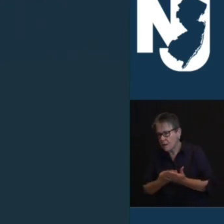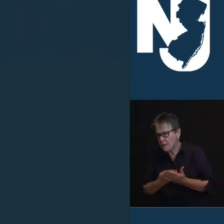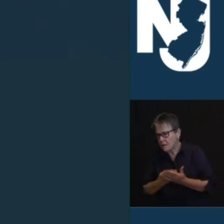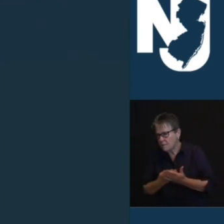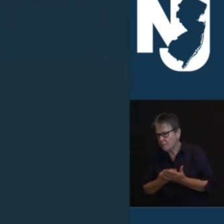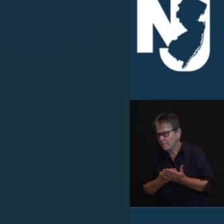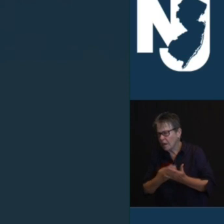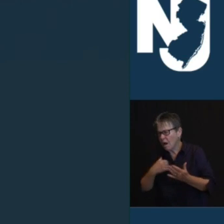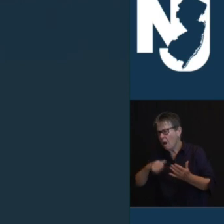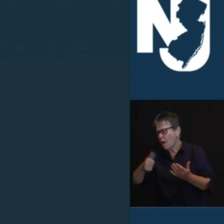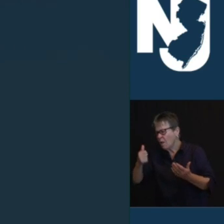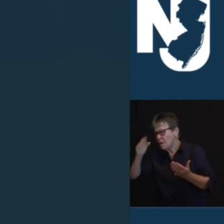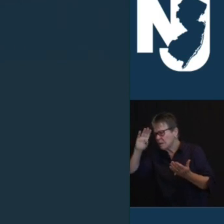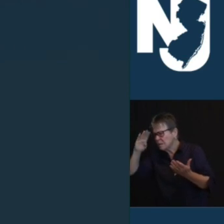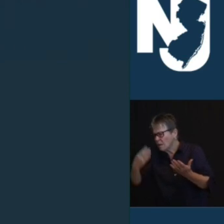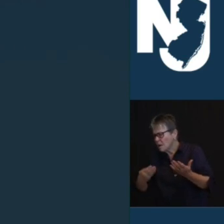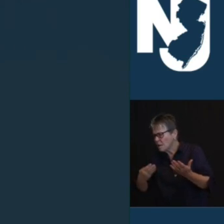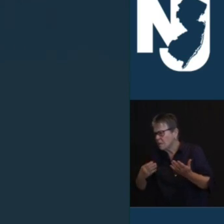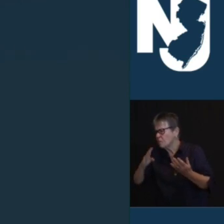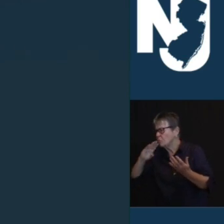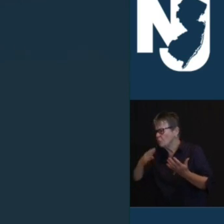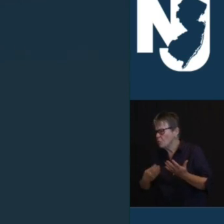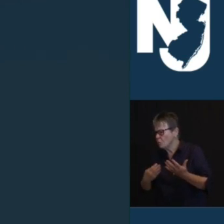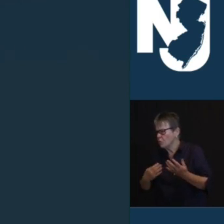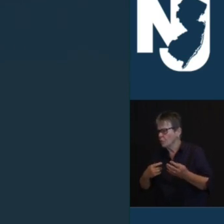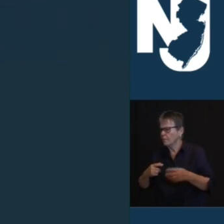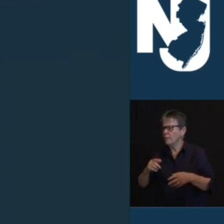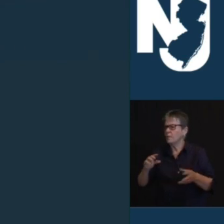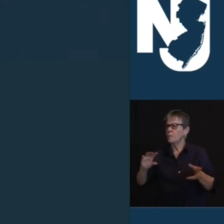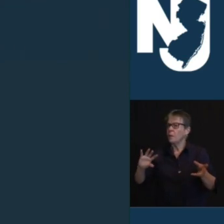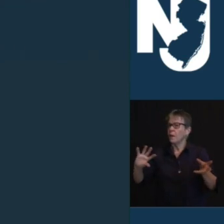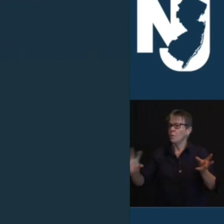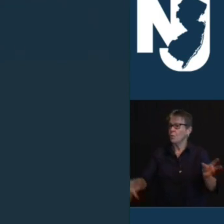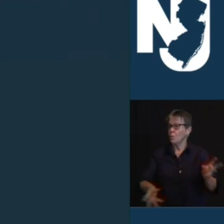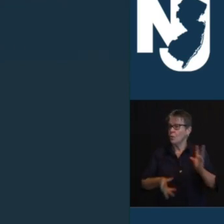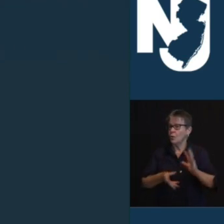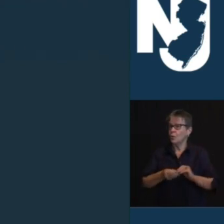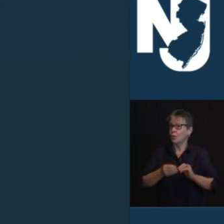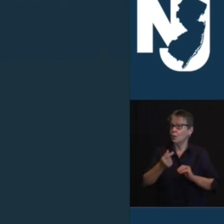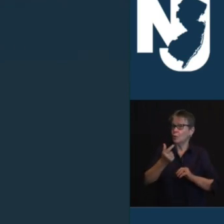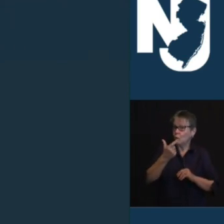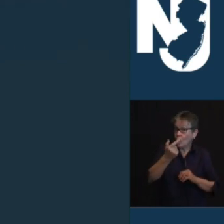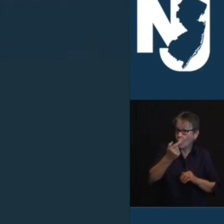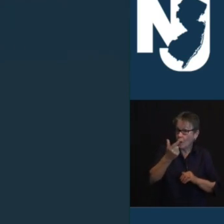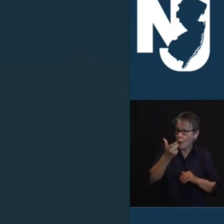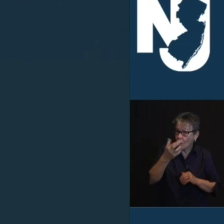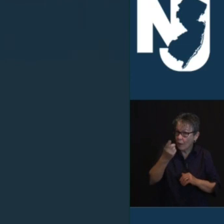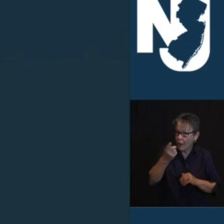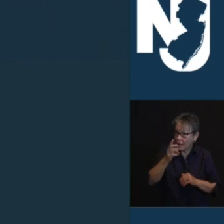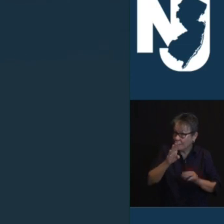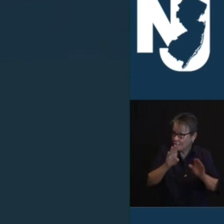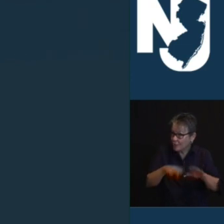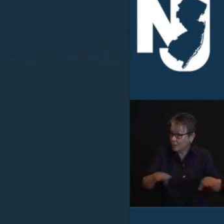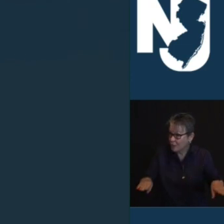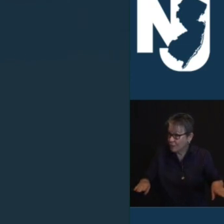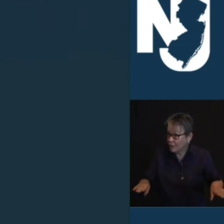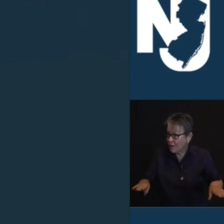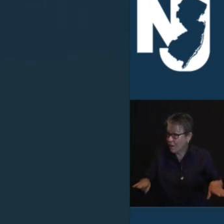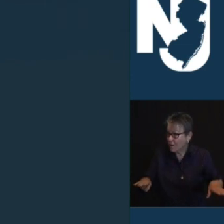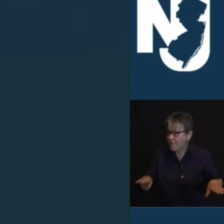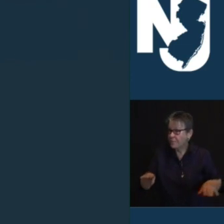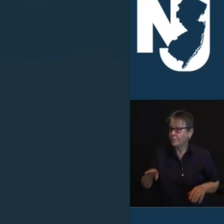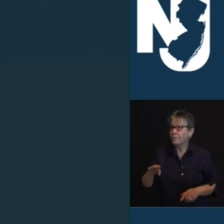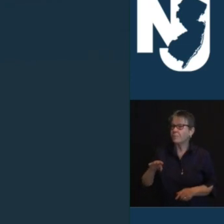their families, who blessed her with 21 grandchildren, 38, Judy, great-grandchildren, and 7